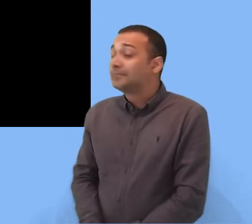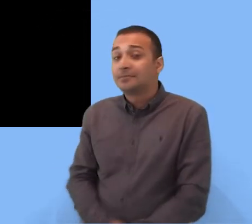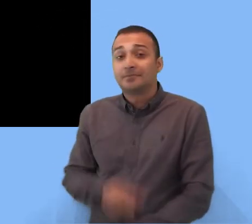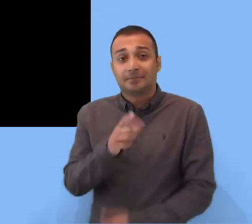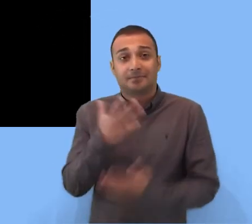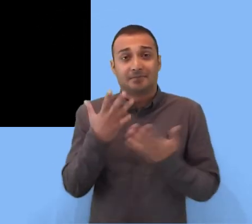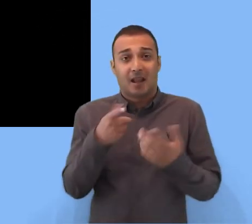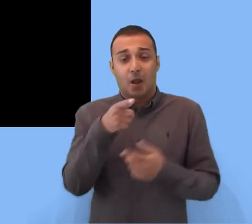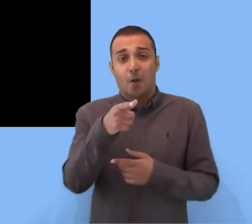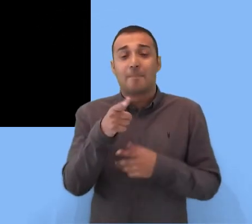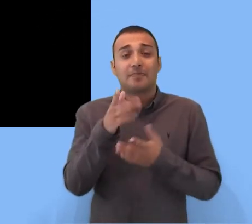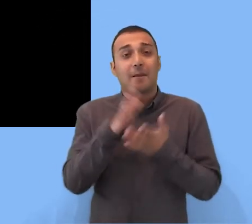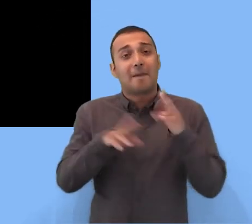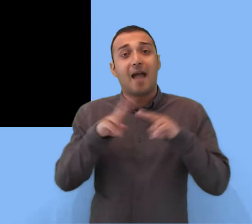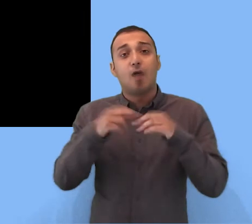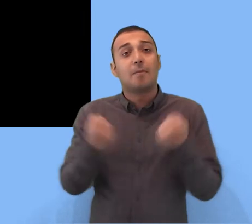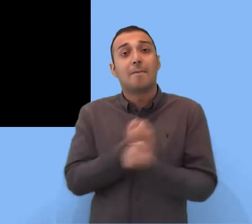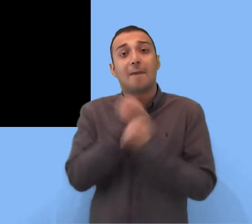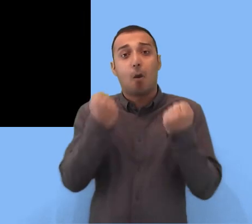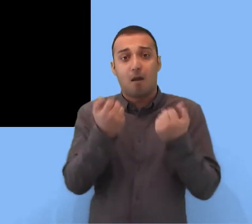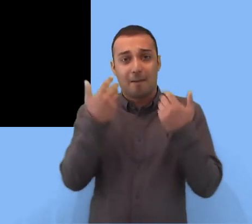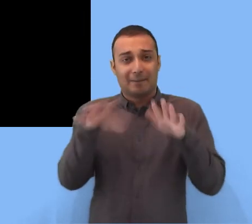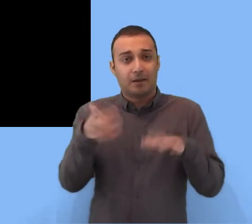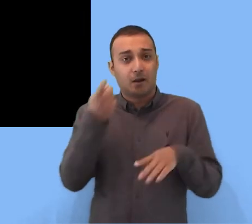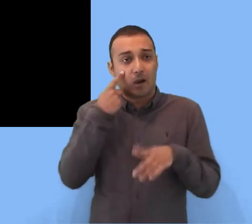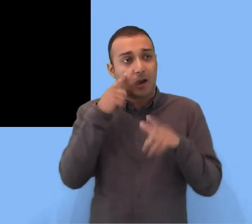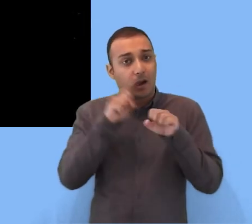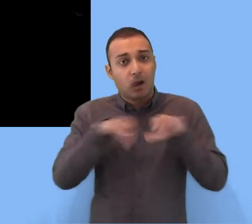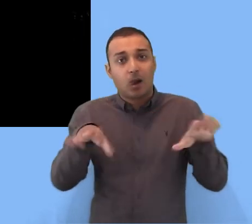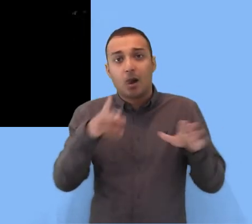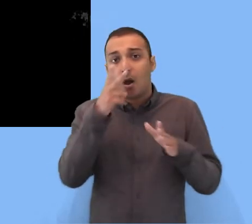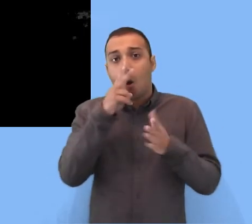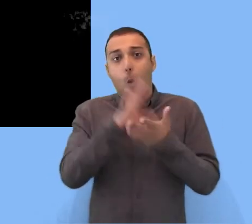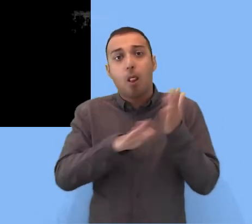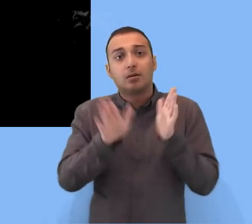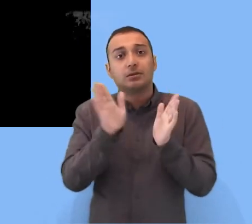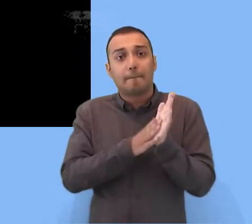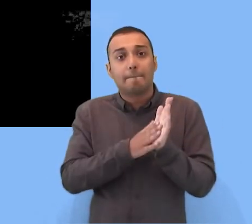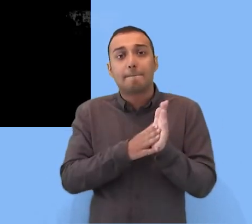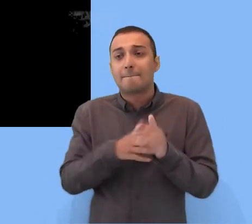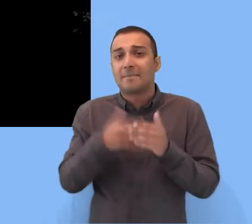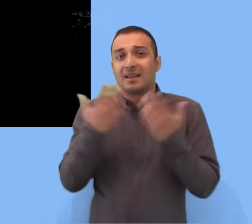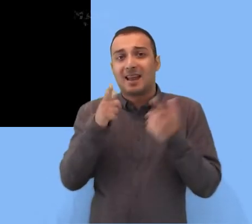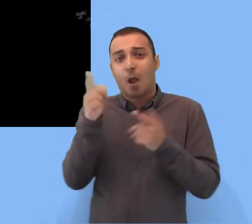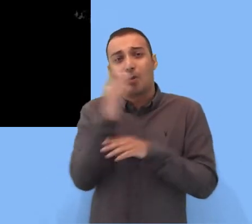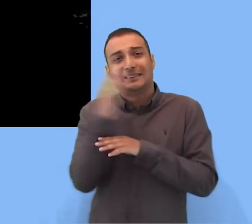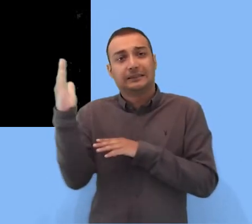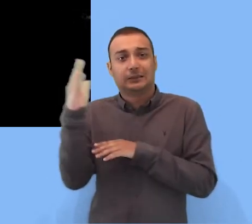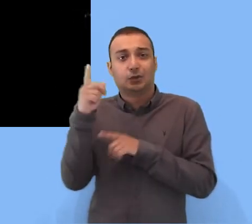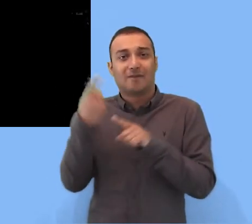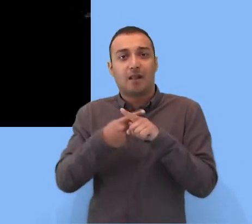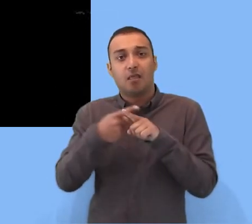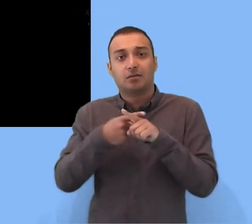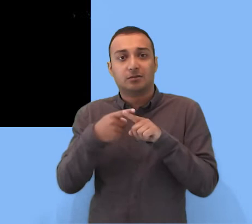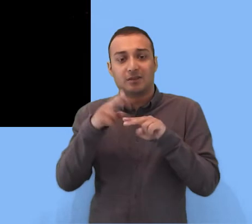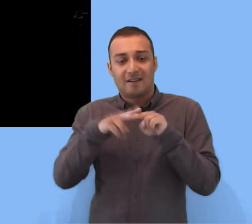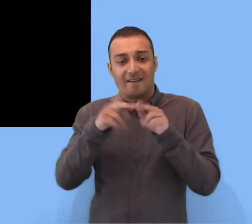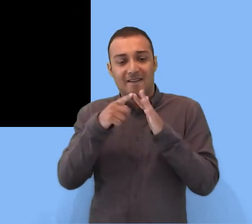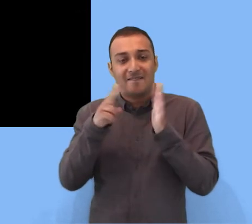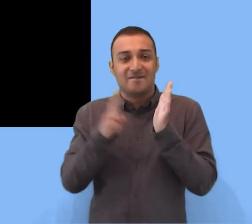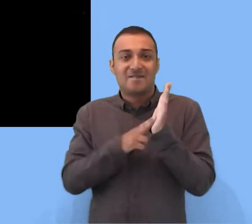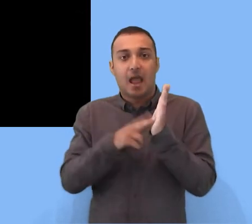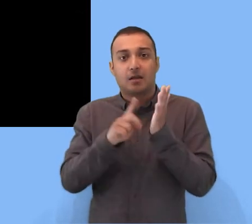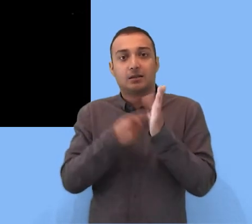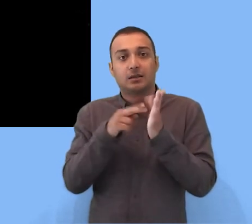to the Fenlands. If any of the people on the call are in those areas, look out for them. I think they're mostly secondary focused, but